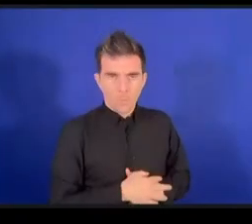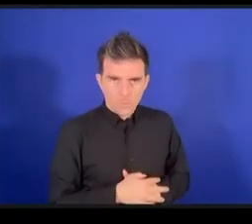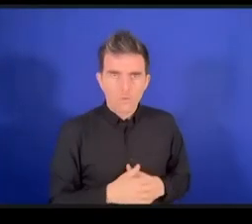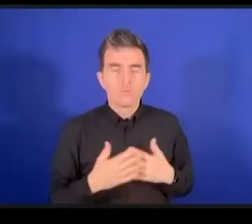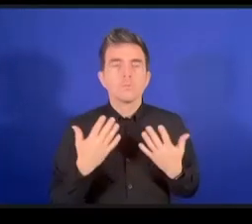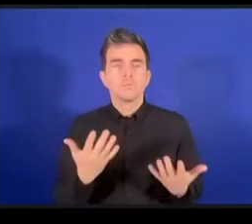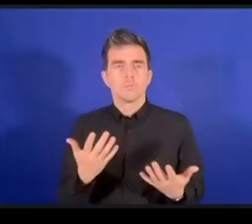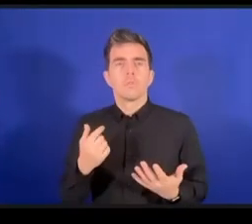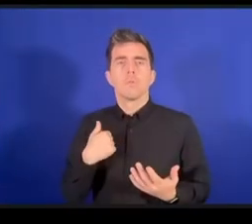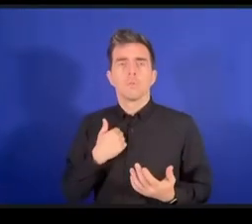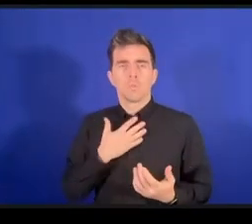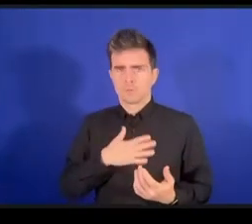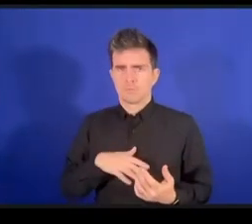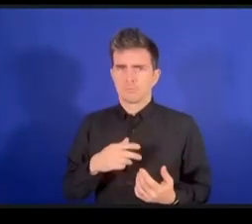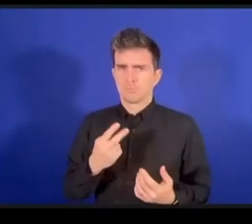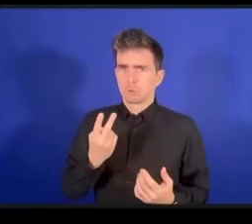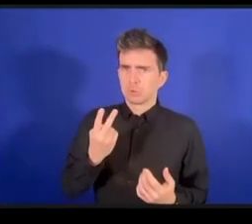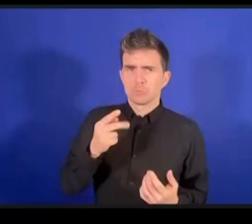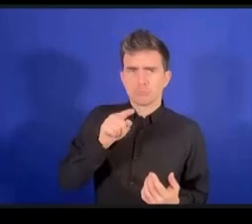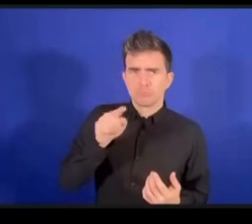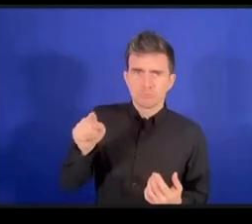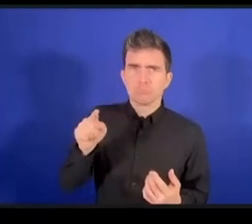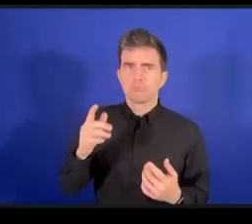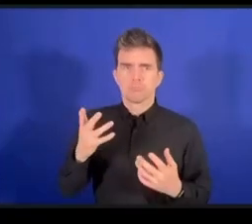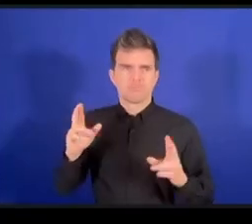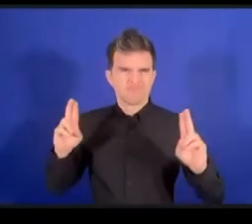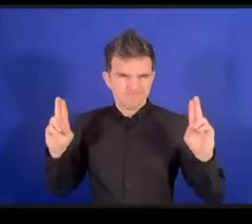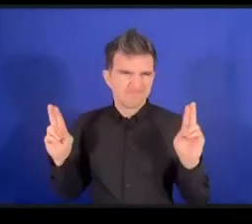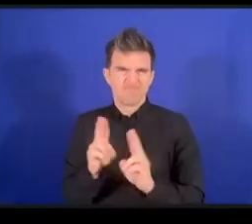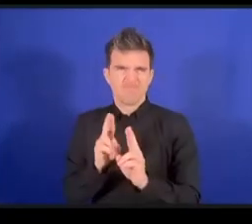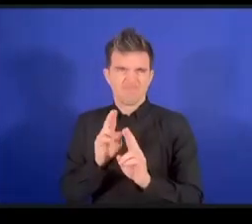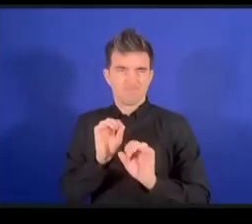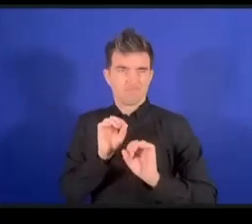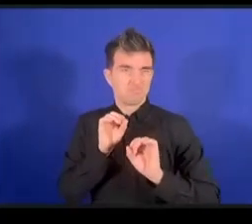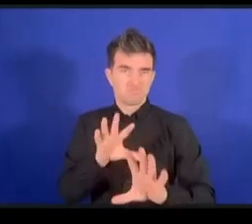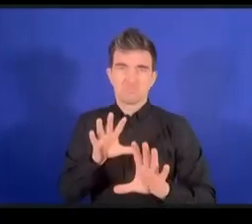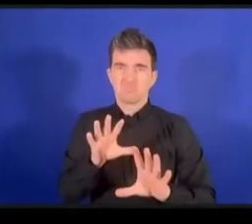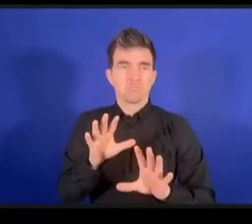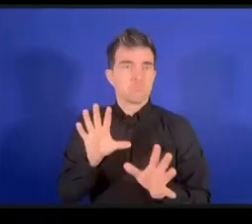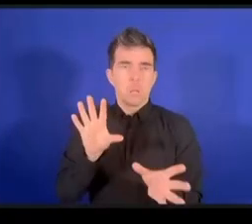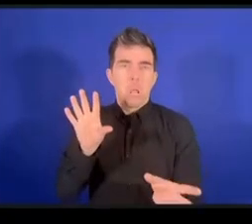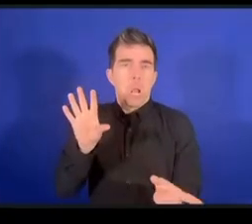summing up and introduce yourself with your name, please.